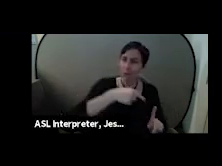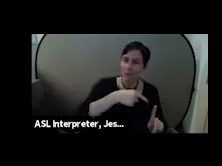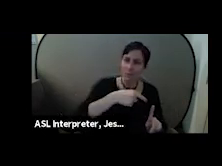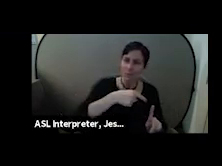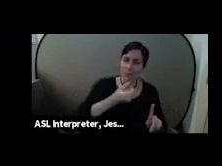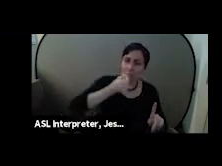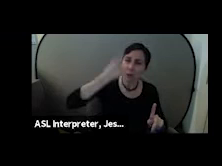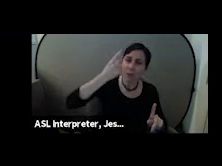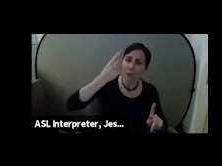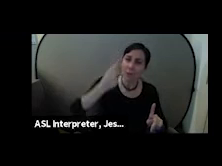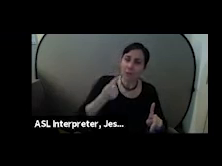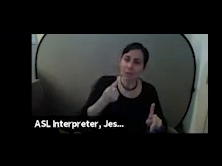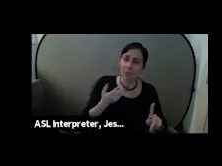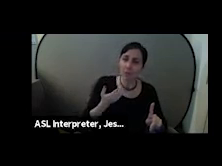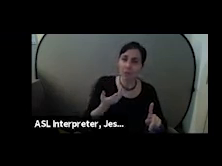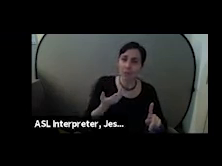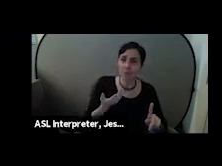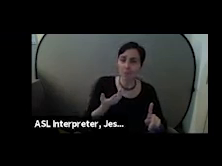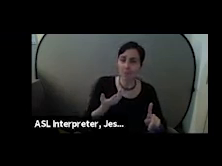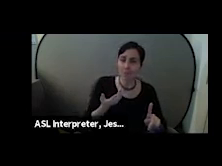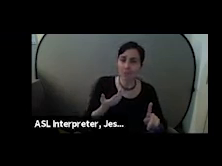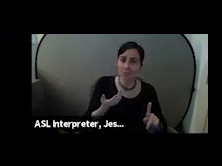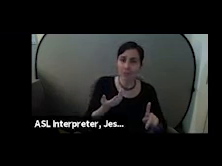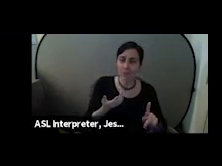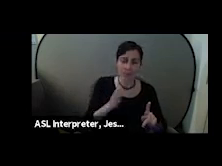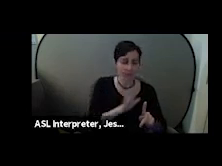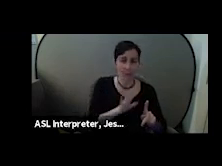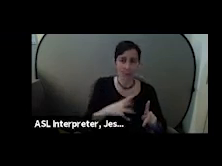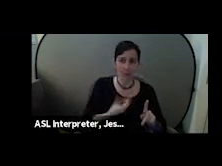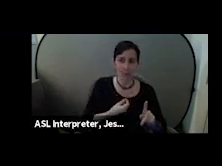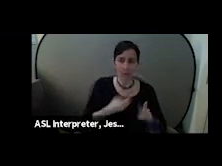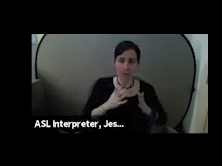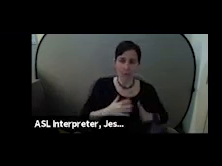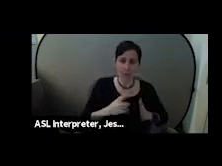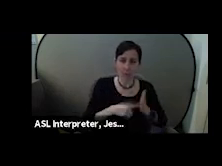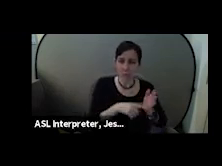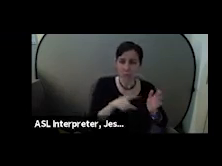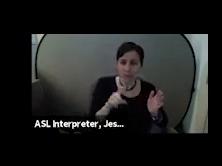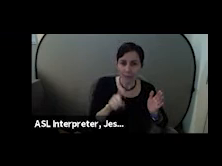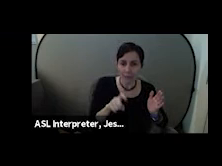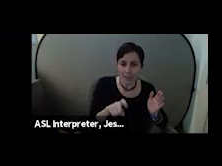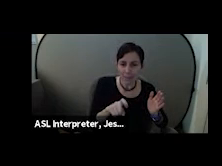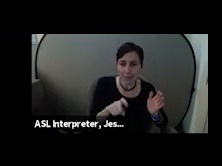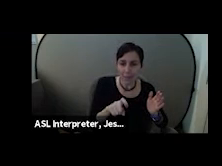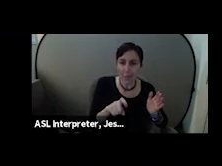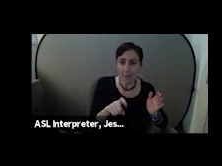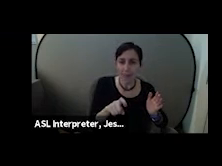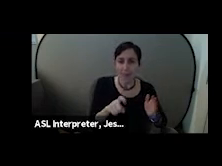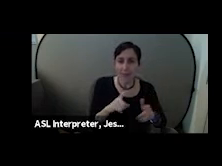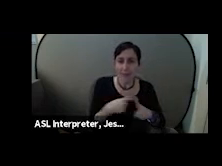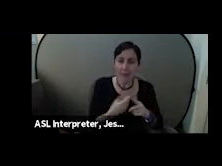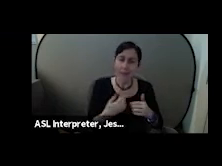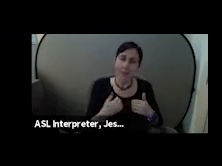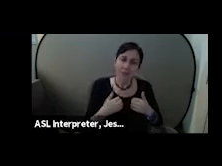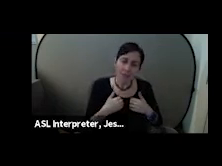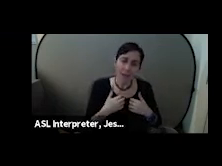to understand what that trans person really needs so that they have compassionate